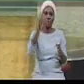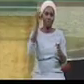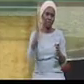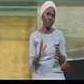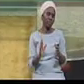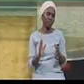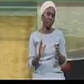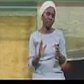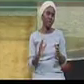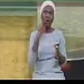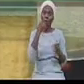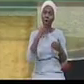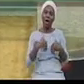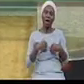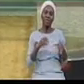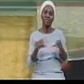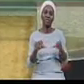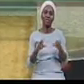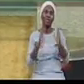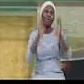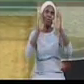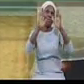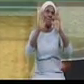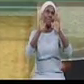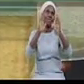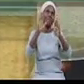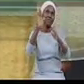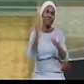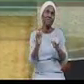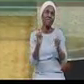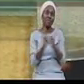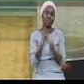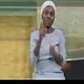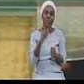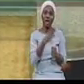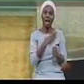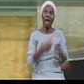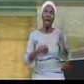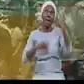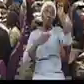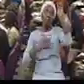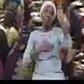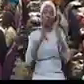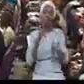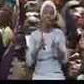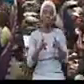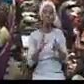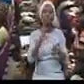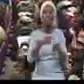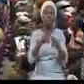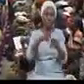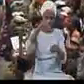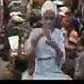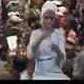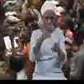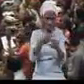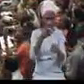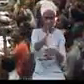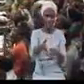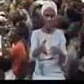has dealt wondrously with you. And my people, mention your name, mention your name, mention your